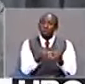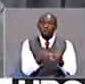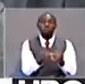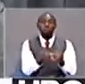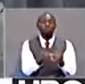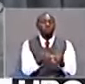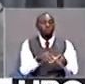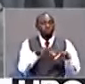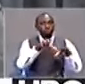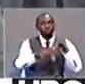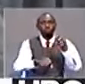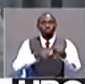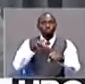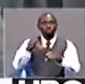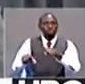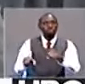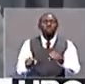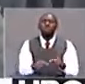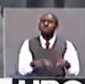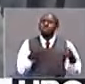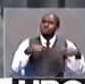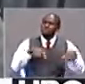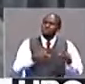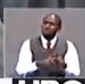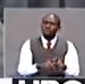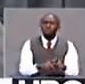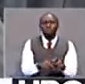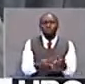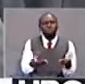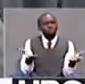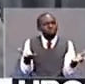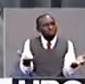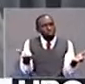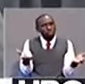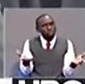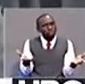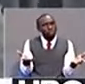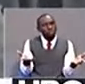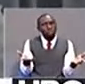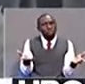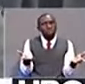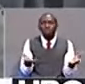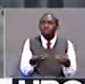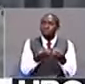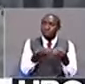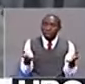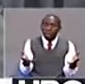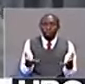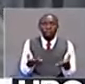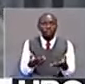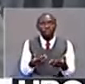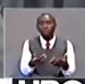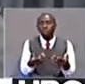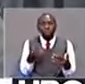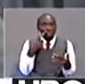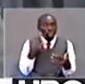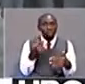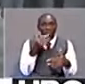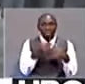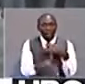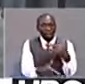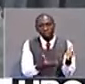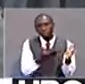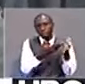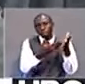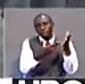period. We are just a piece of meat walking around with blood flowing on it. And I think we should think about